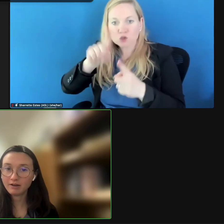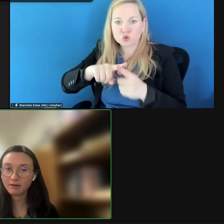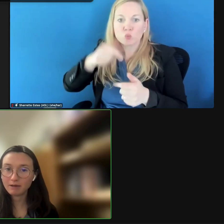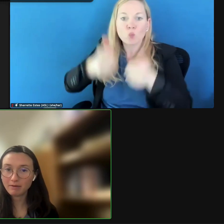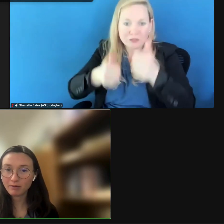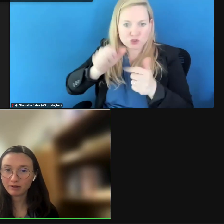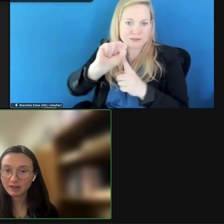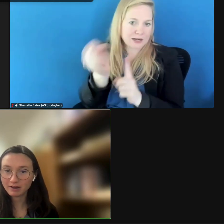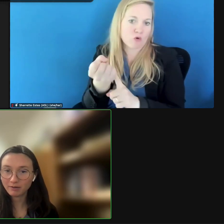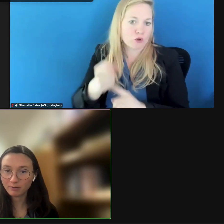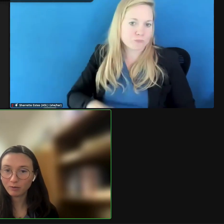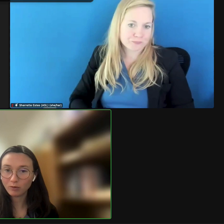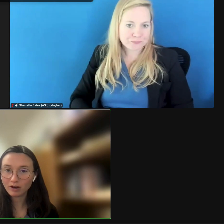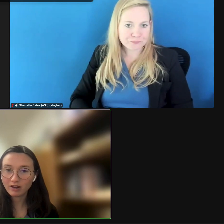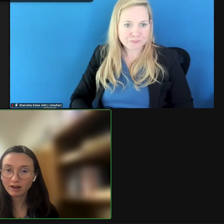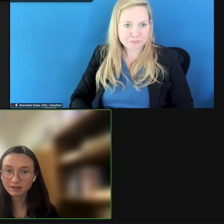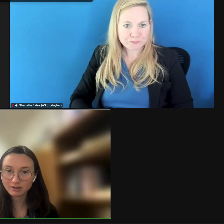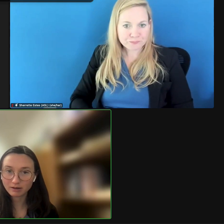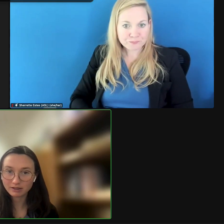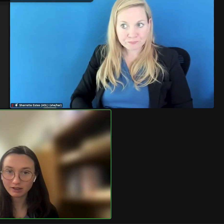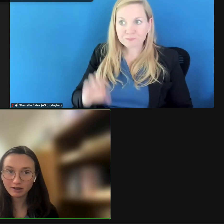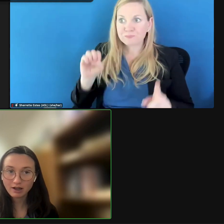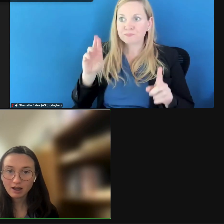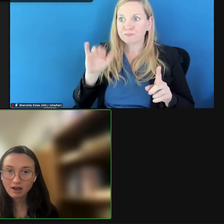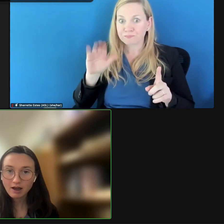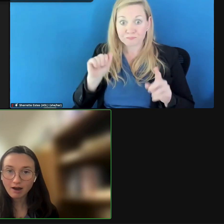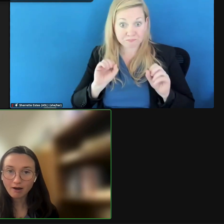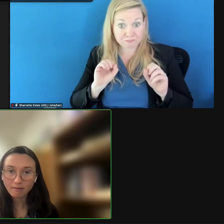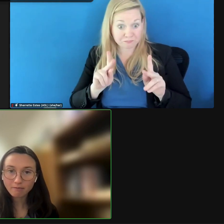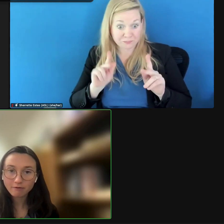Great, and maybe we'll take one last